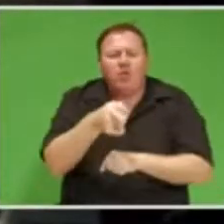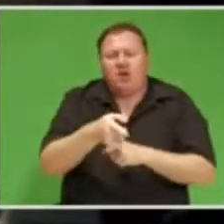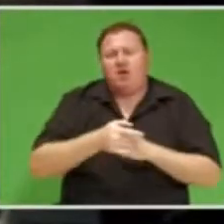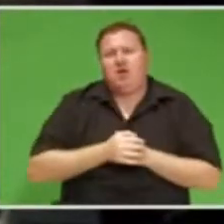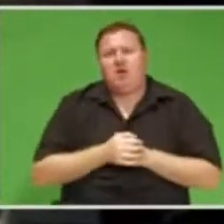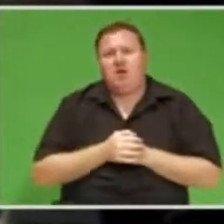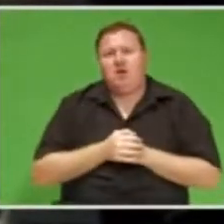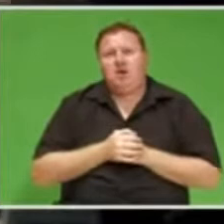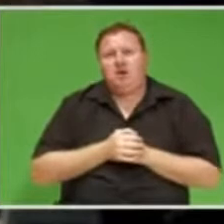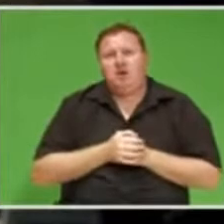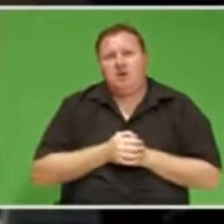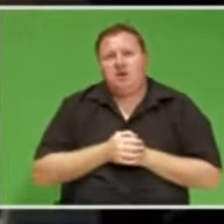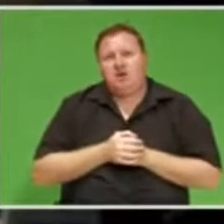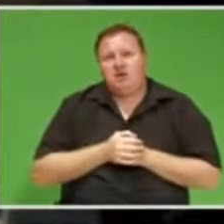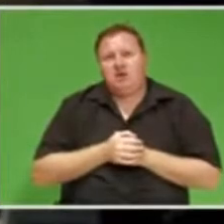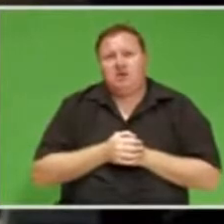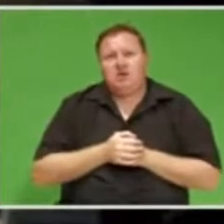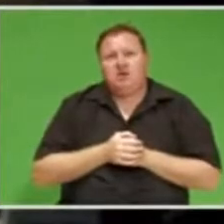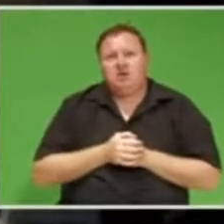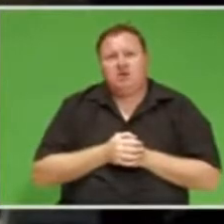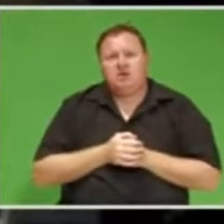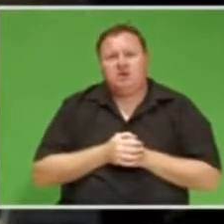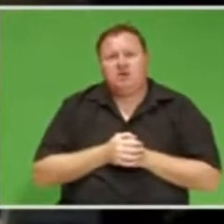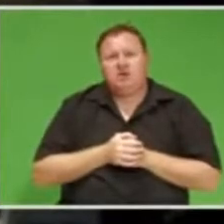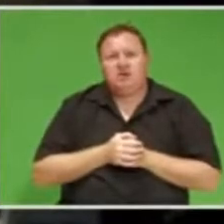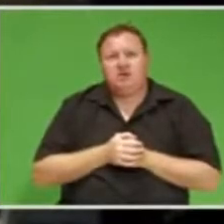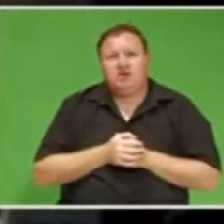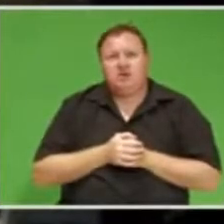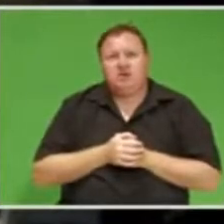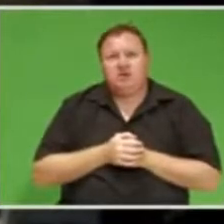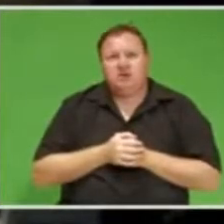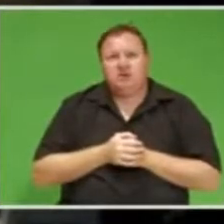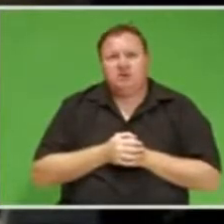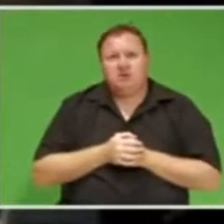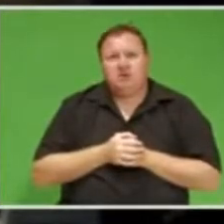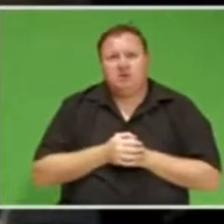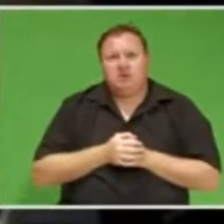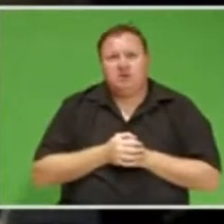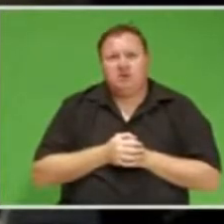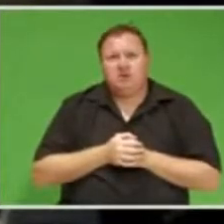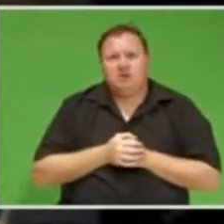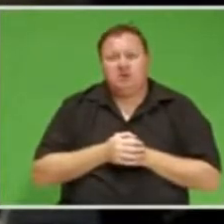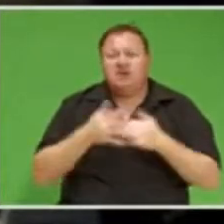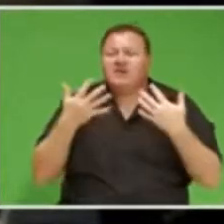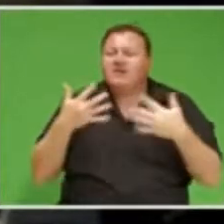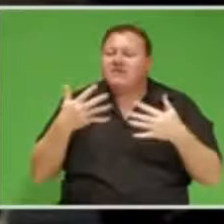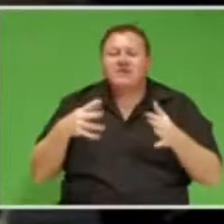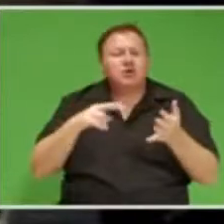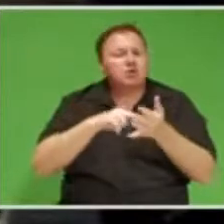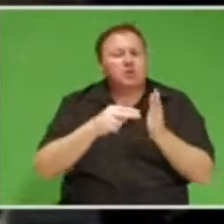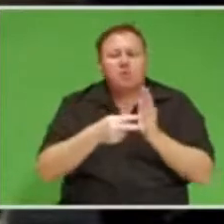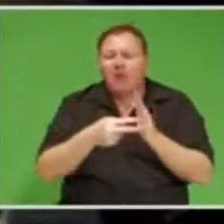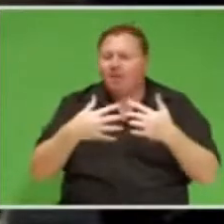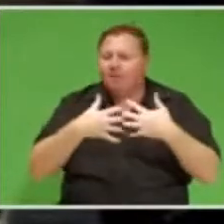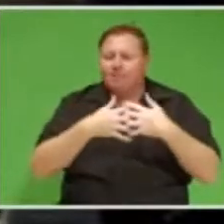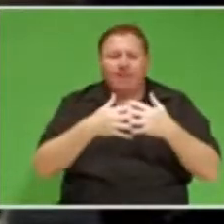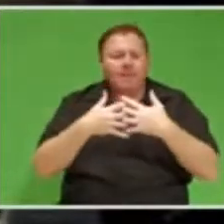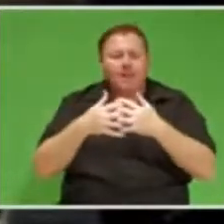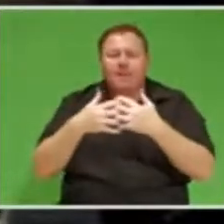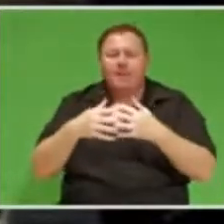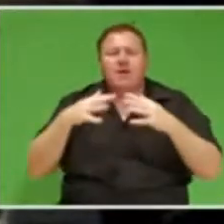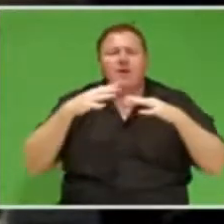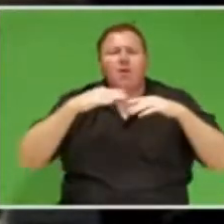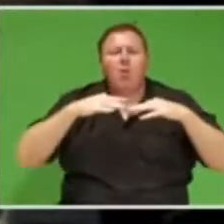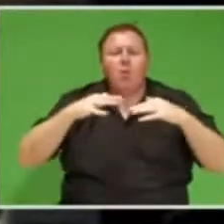already made out plans for various water systems in our country and what we